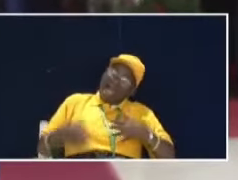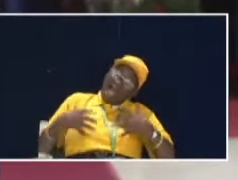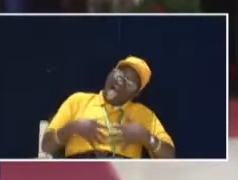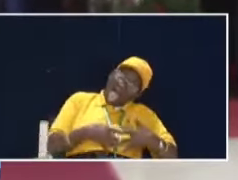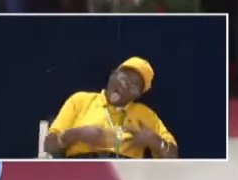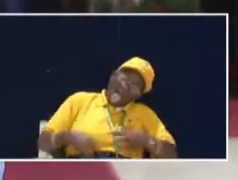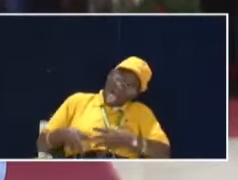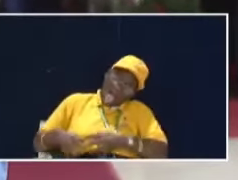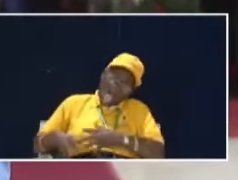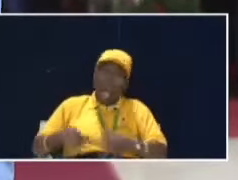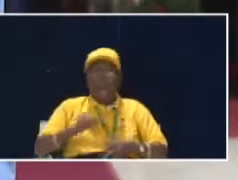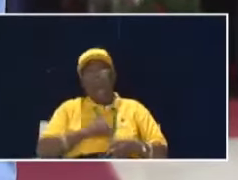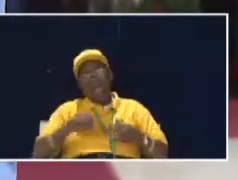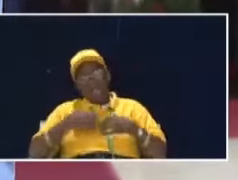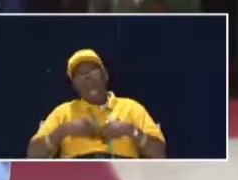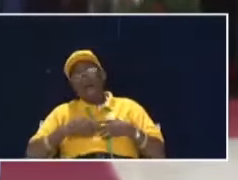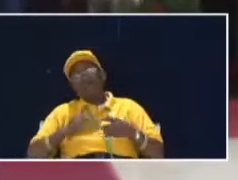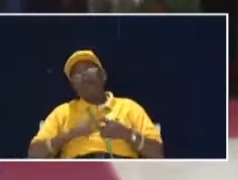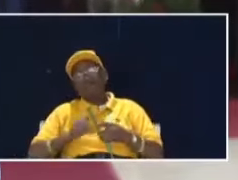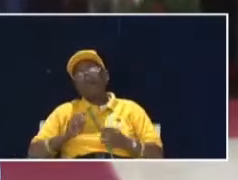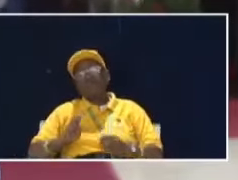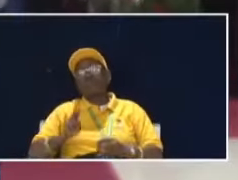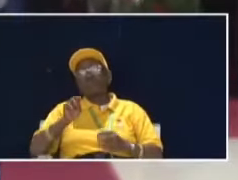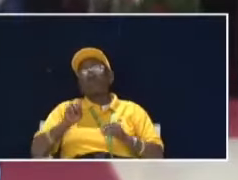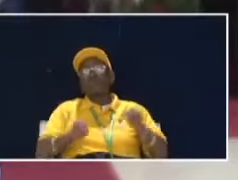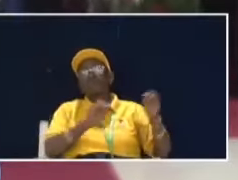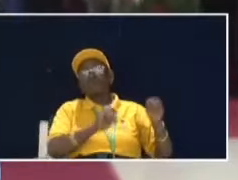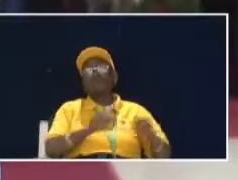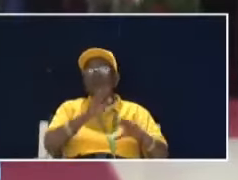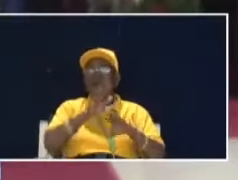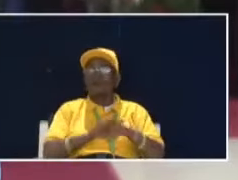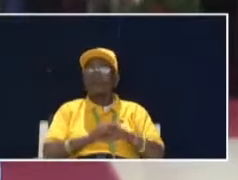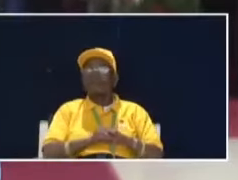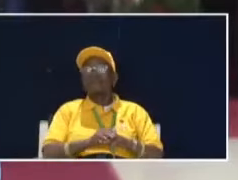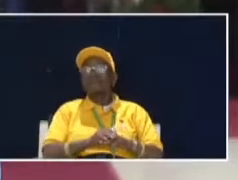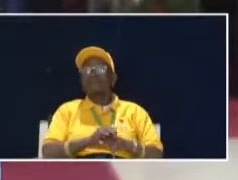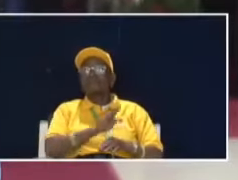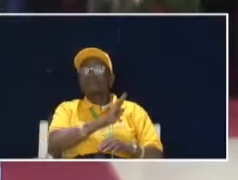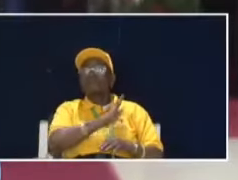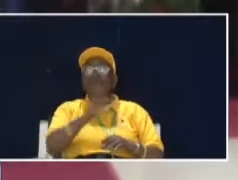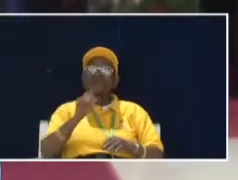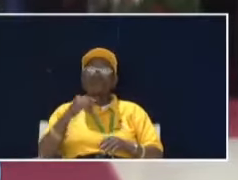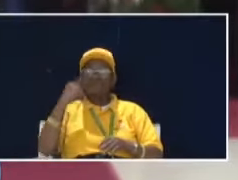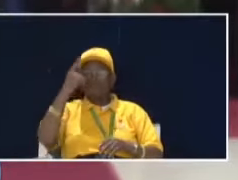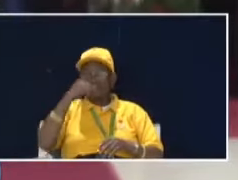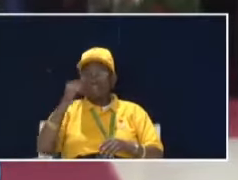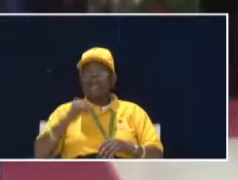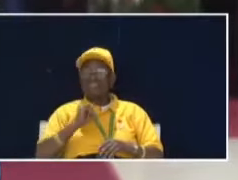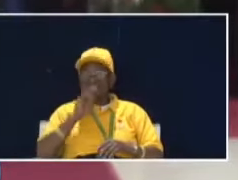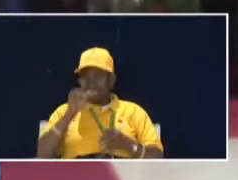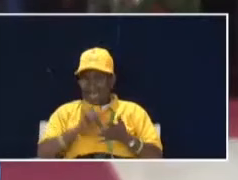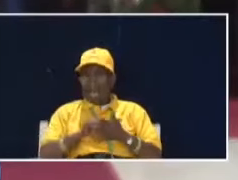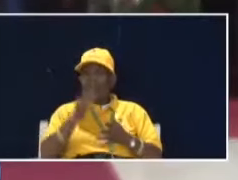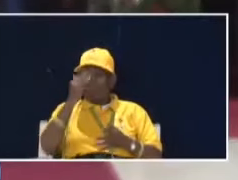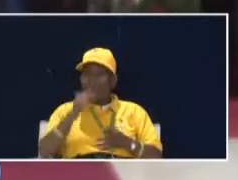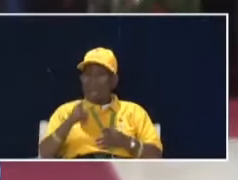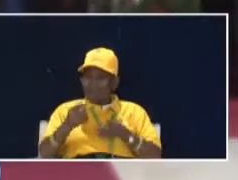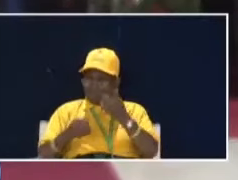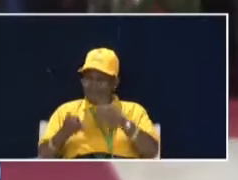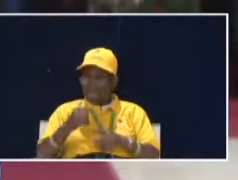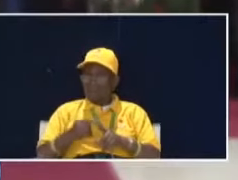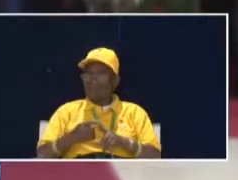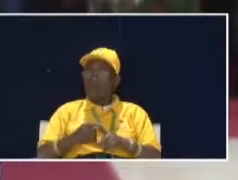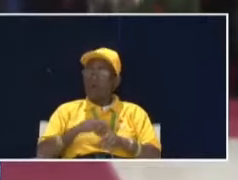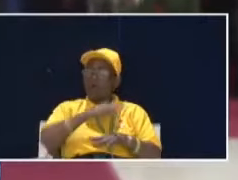I had to put up a bold face. Is that why you came all the way from Ilorin? Don't you know that the